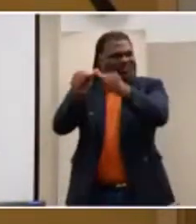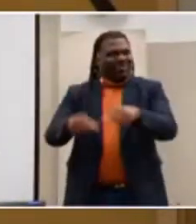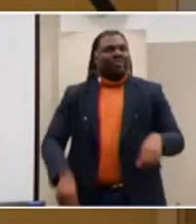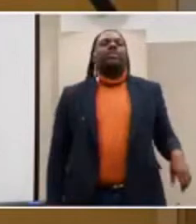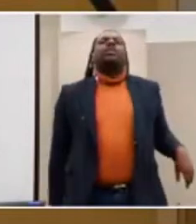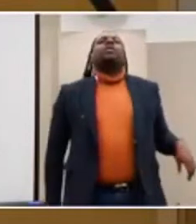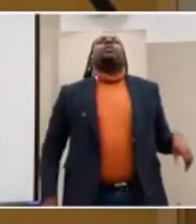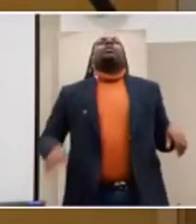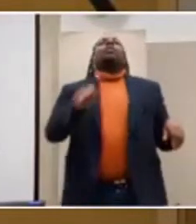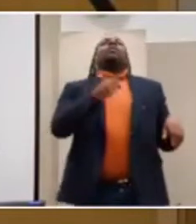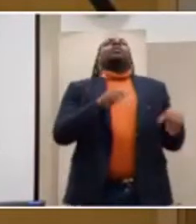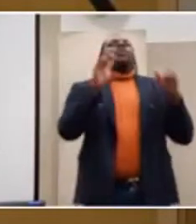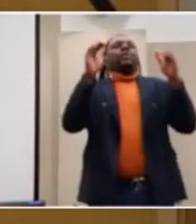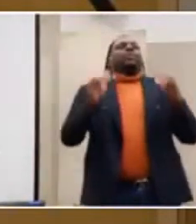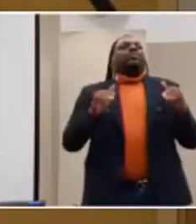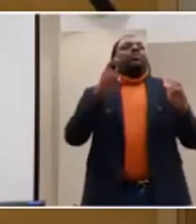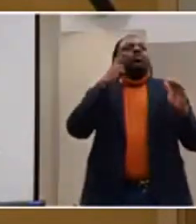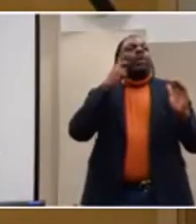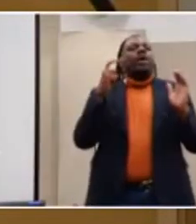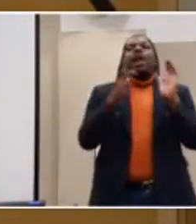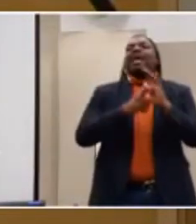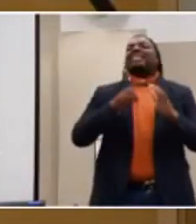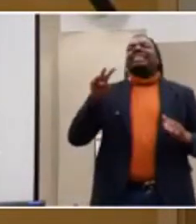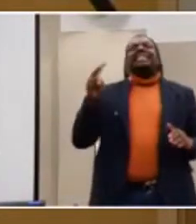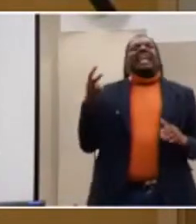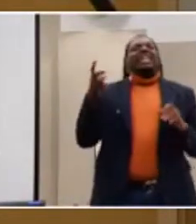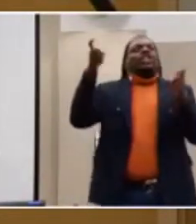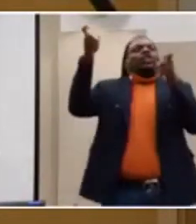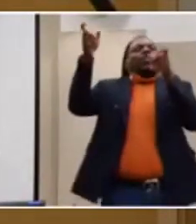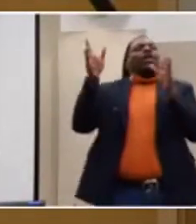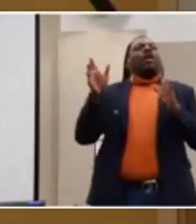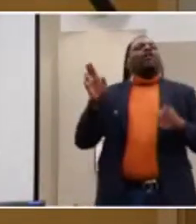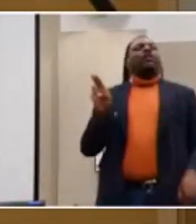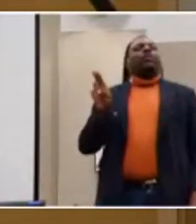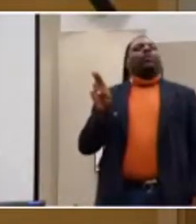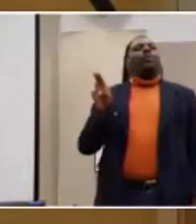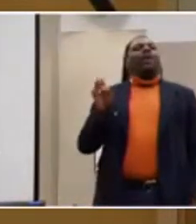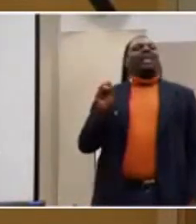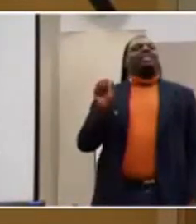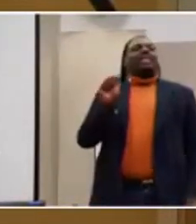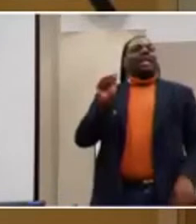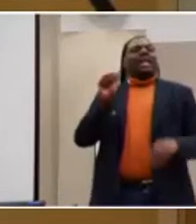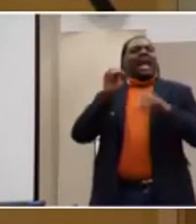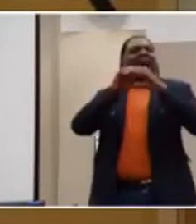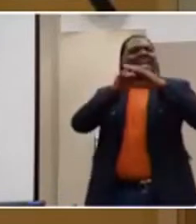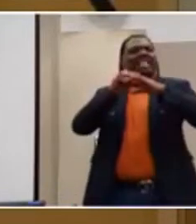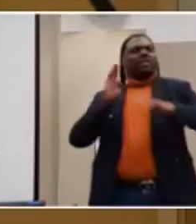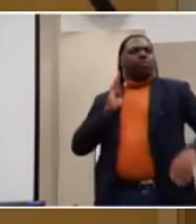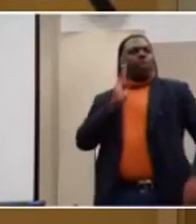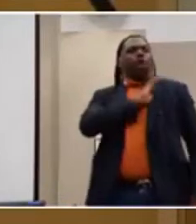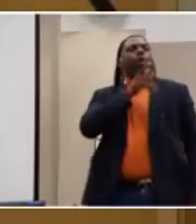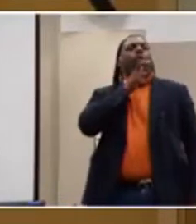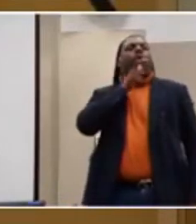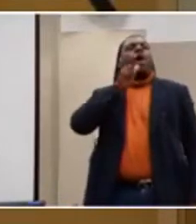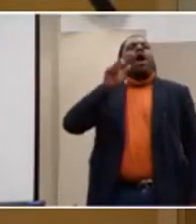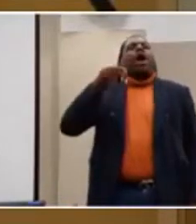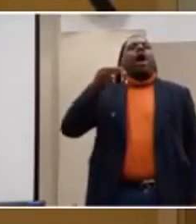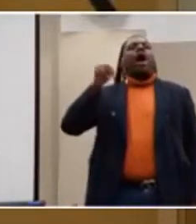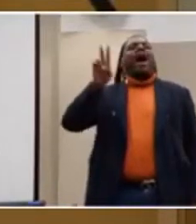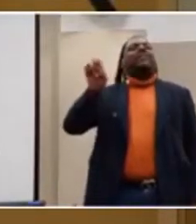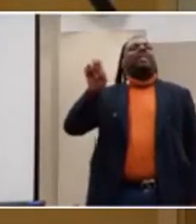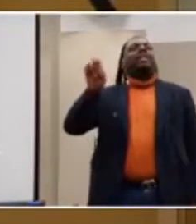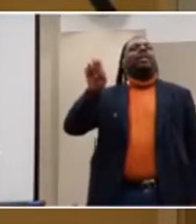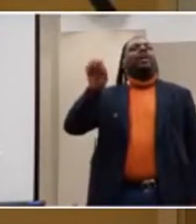recognize the Executive Director of U.S. Access Board, Dr. Pavi Thran. Thank you for